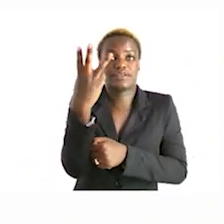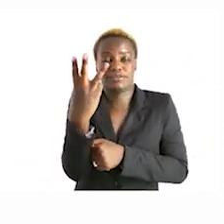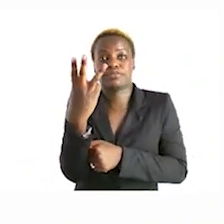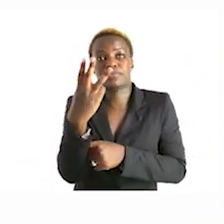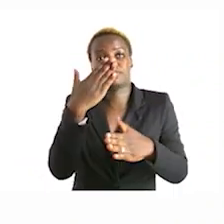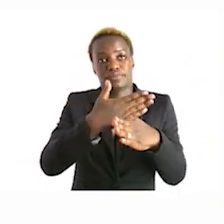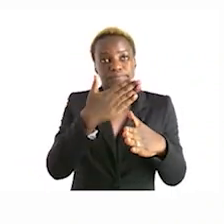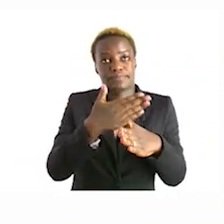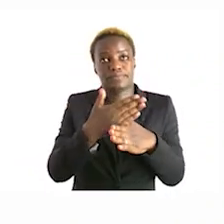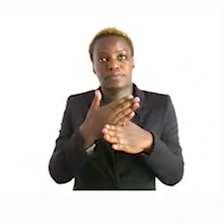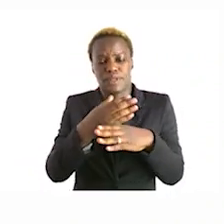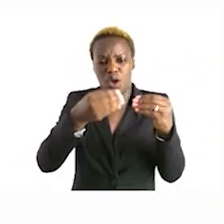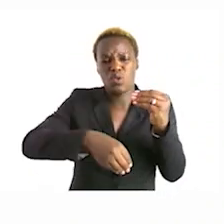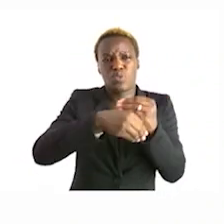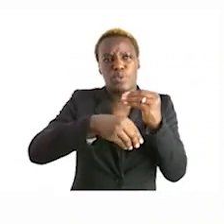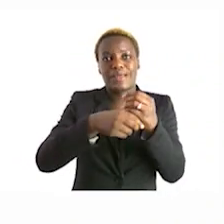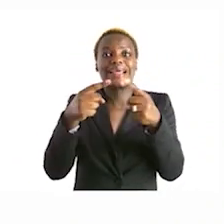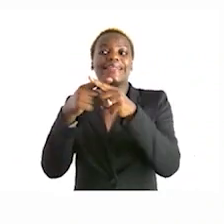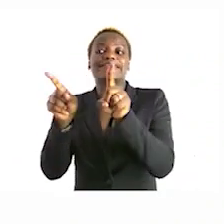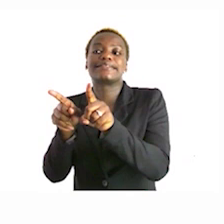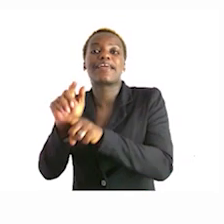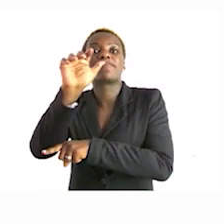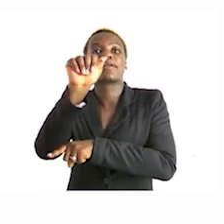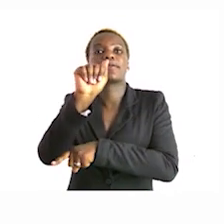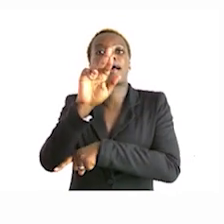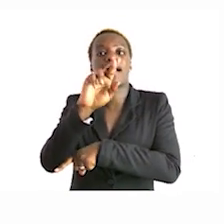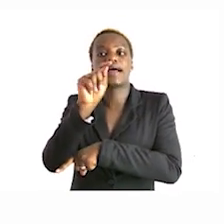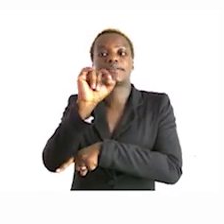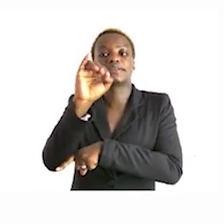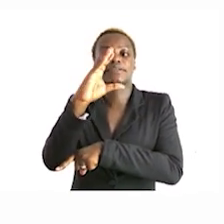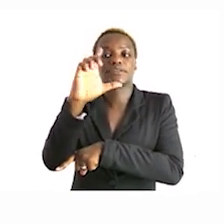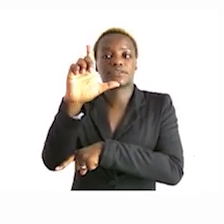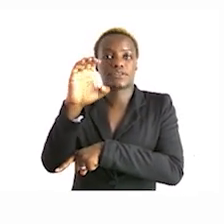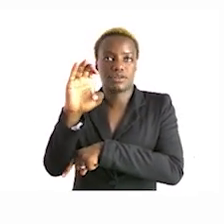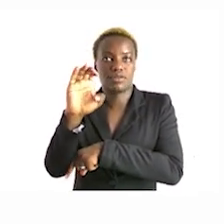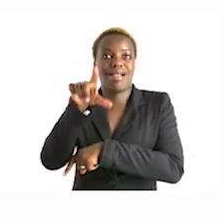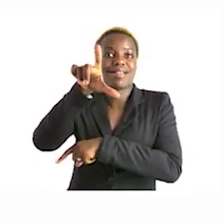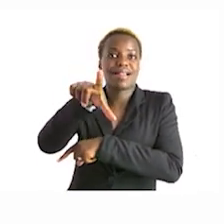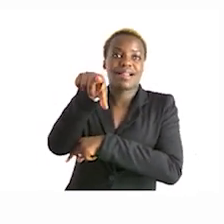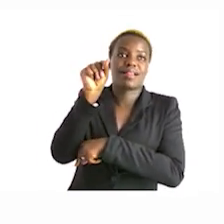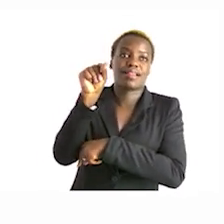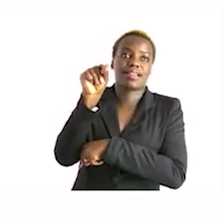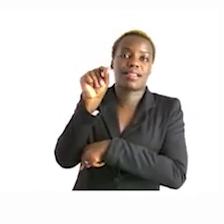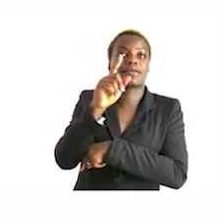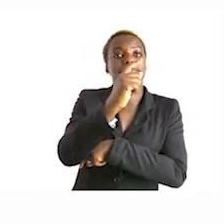article, which is the article. So that one, we use it for